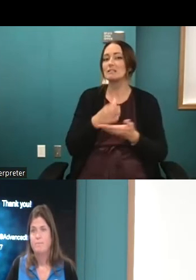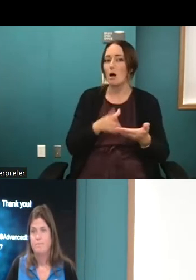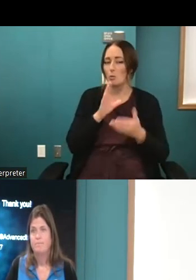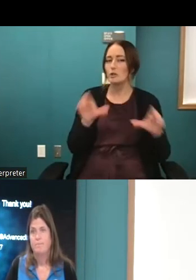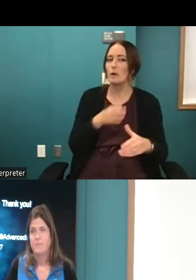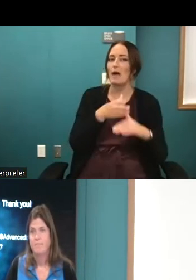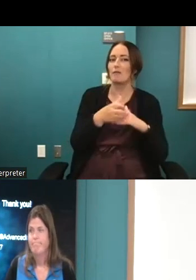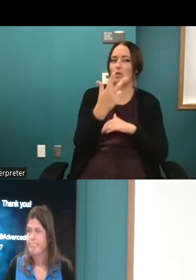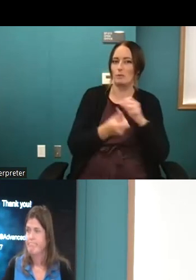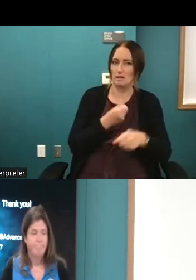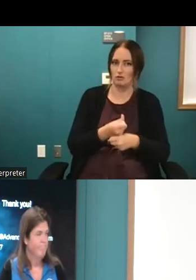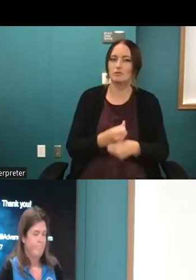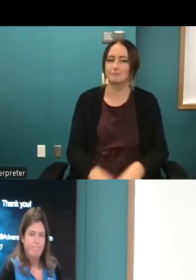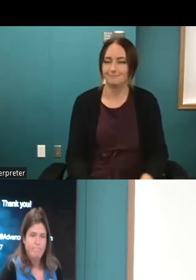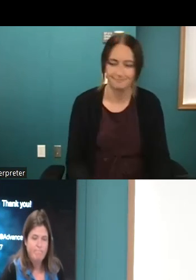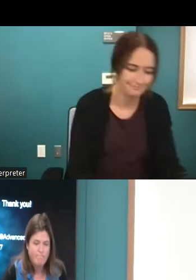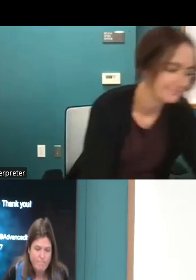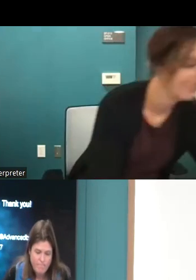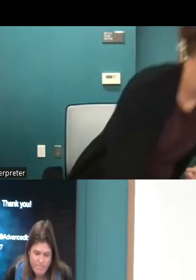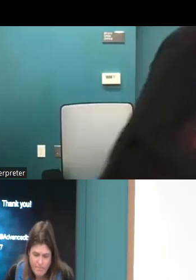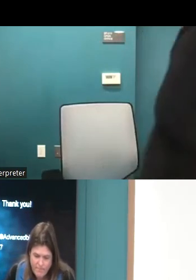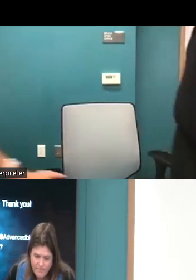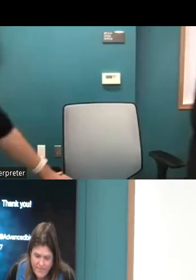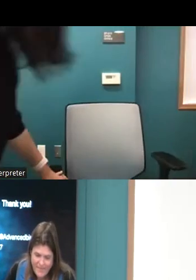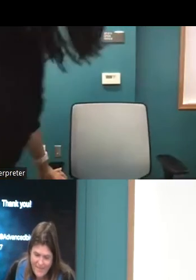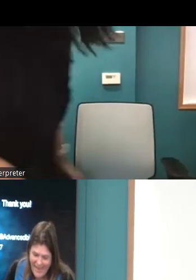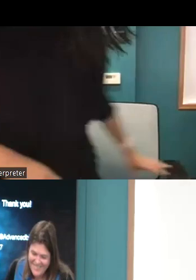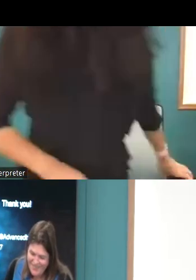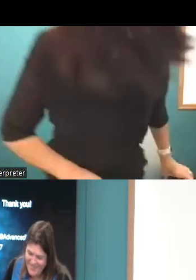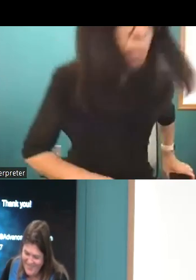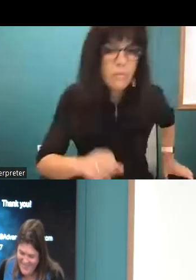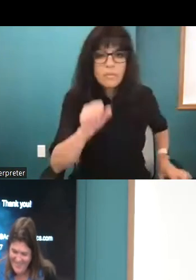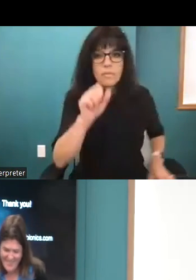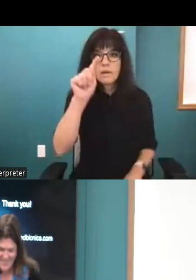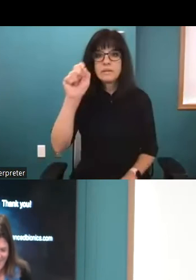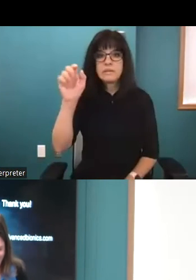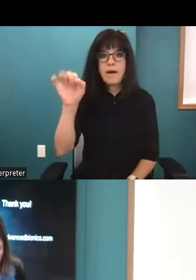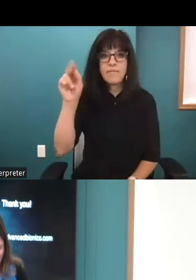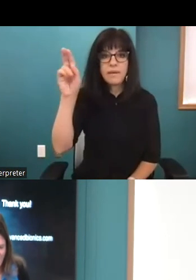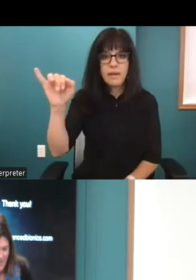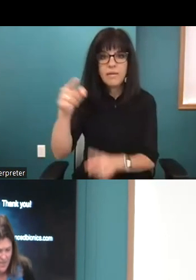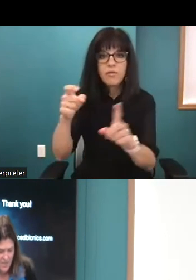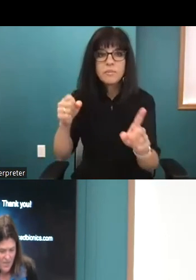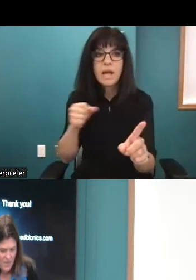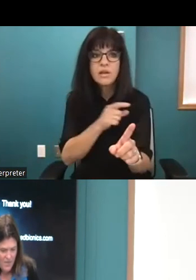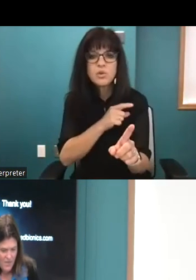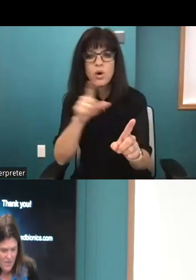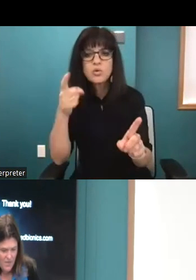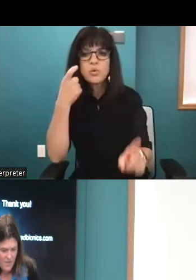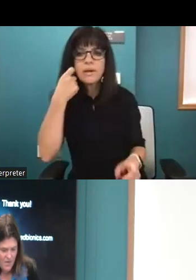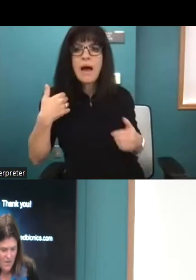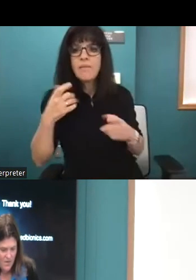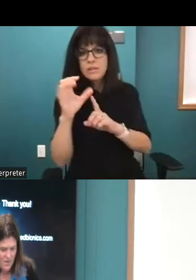up. So. This is Stephanie from St. George again. Stephanie? Had a situation recently